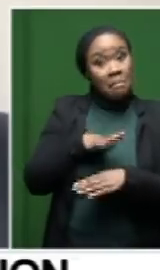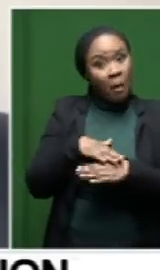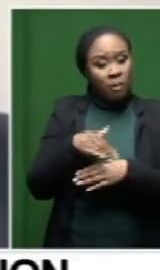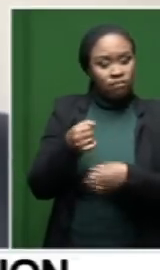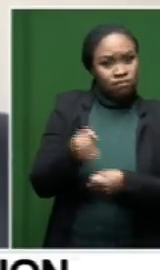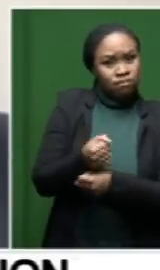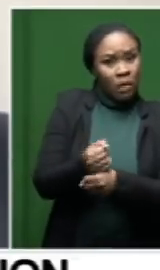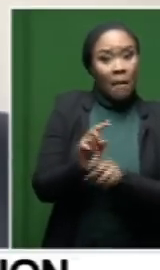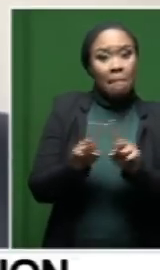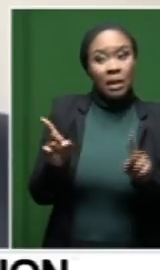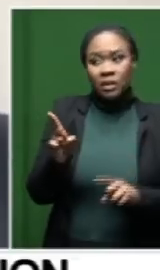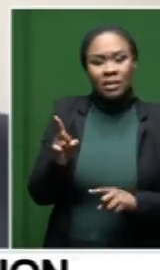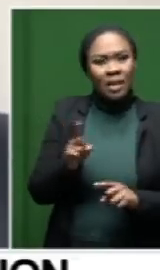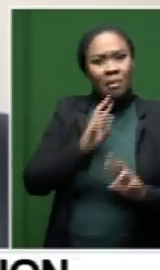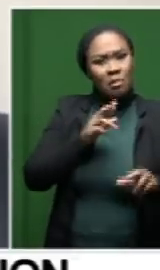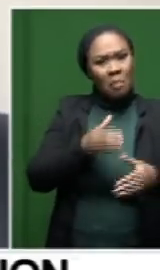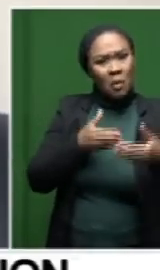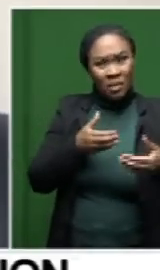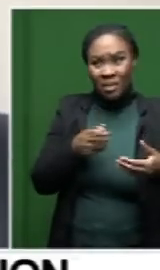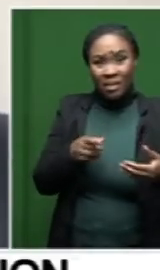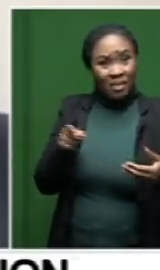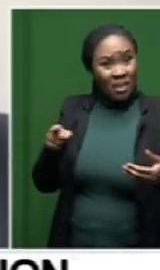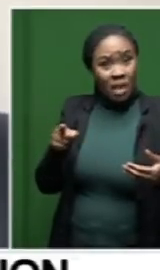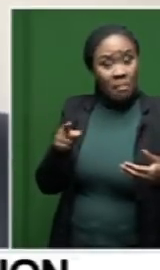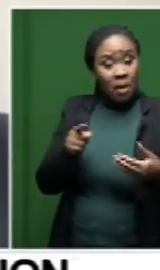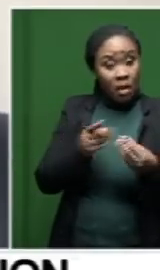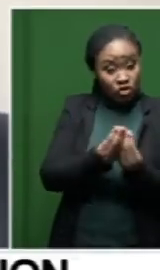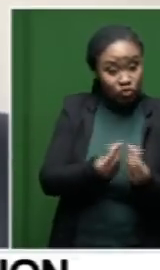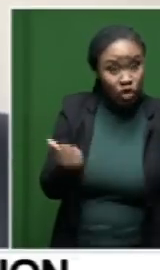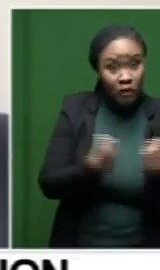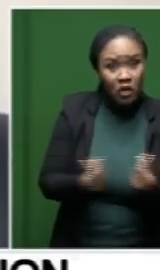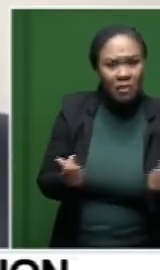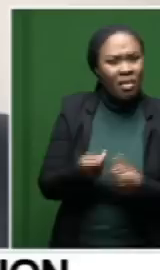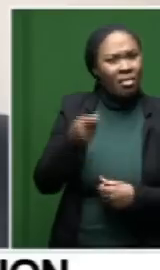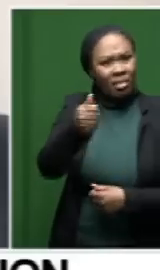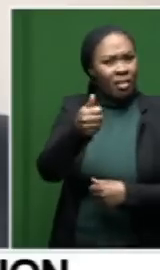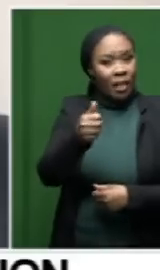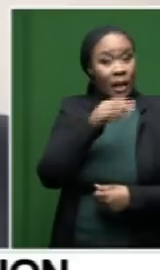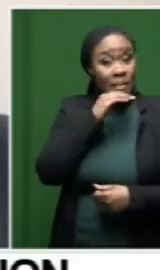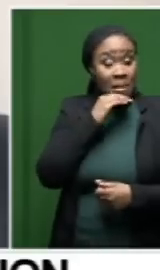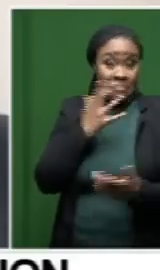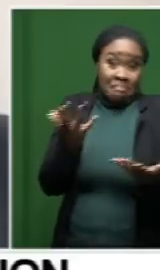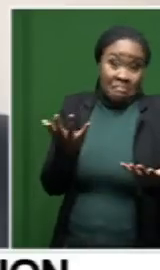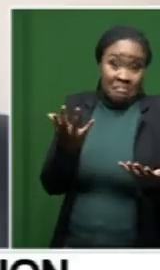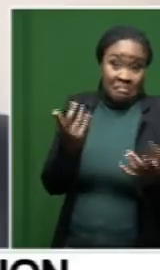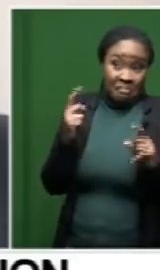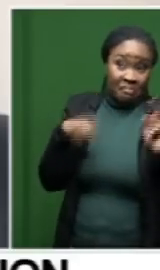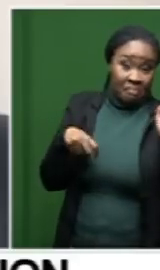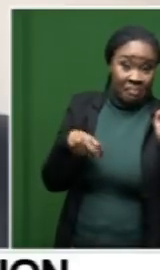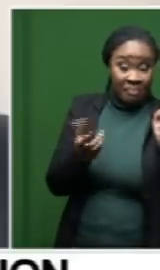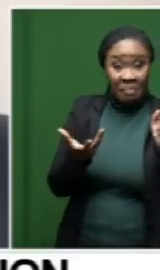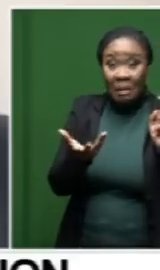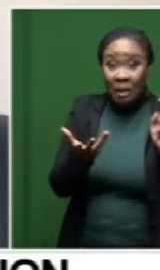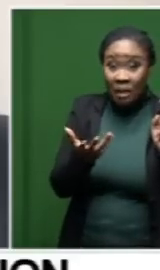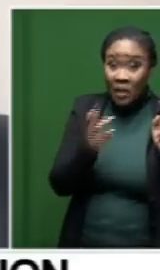report that Ramaphosa did very little within the party to try and stop this. So, you know, that again throws a massive question mark, and also a